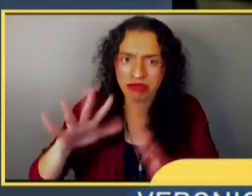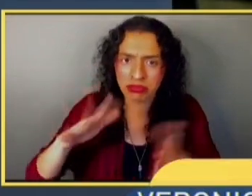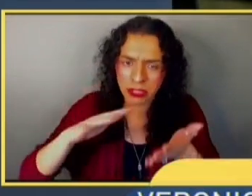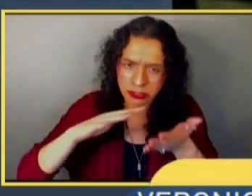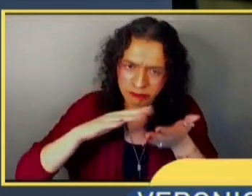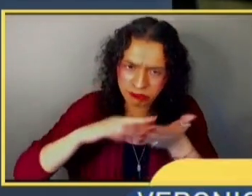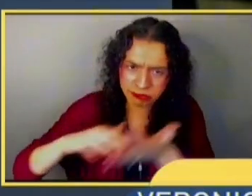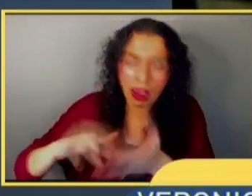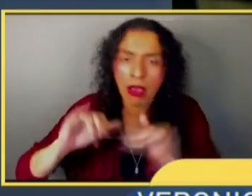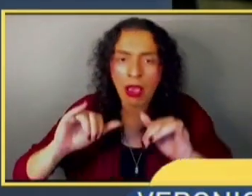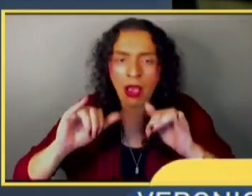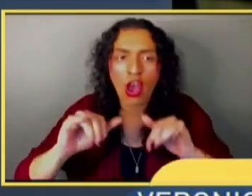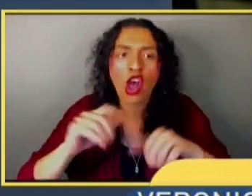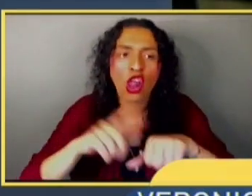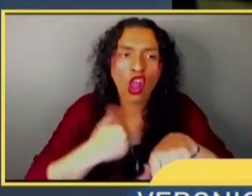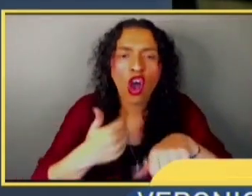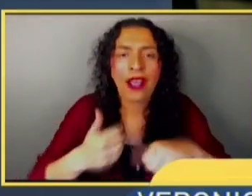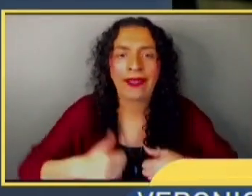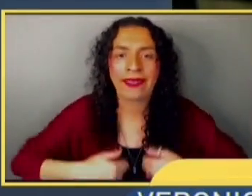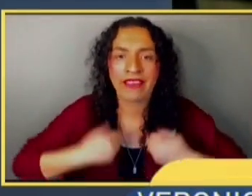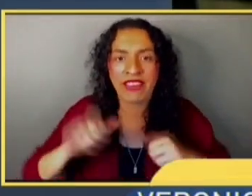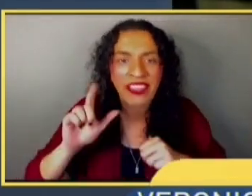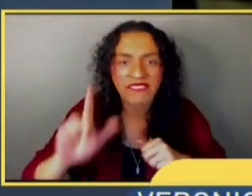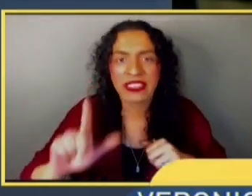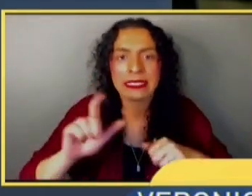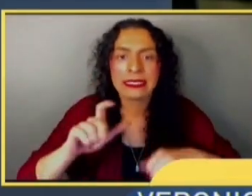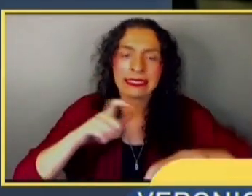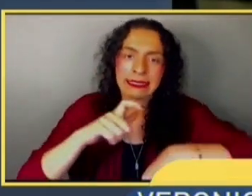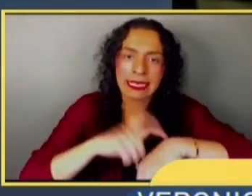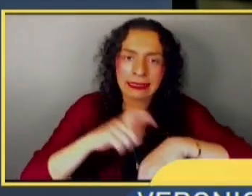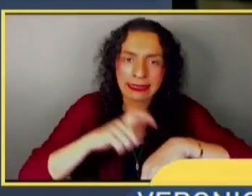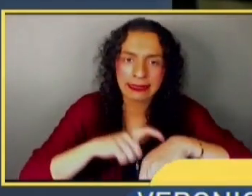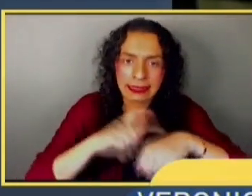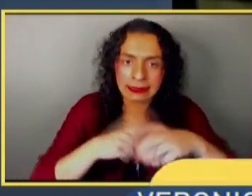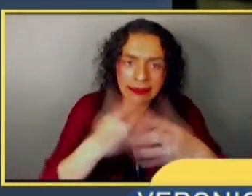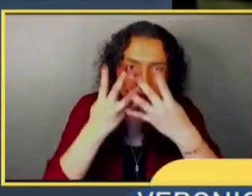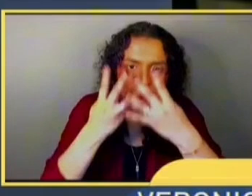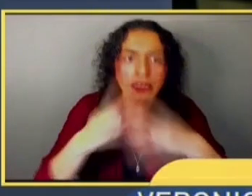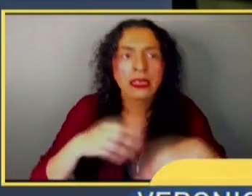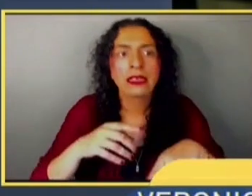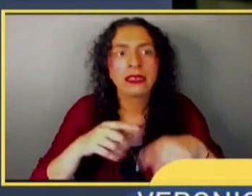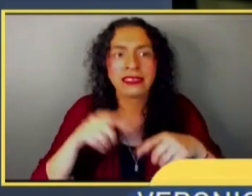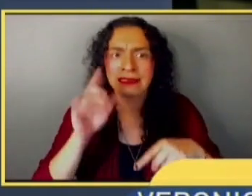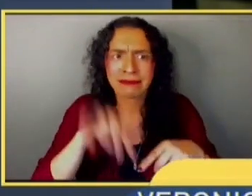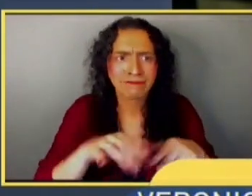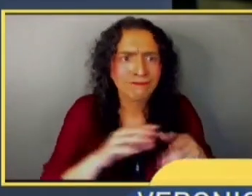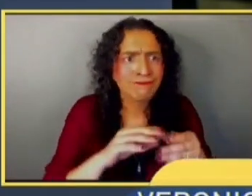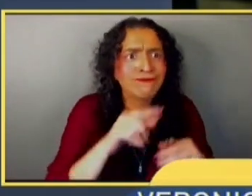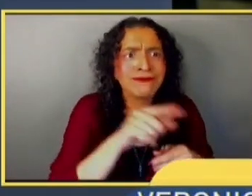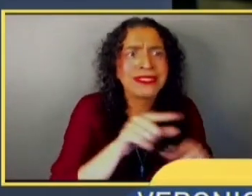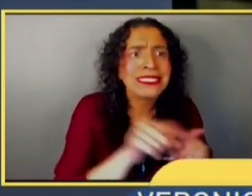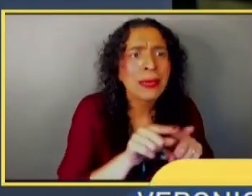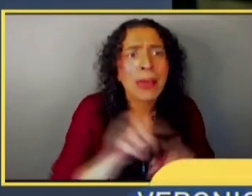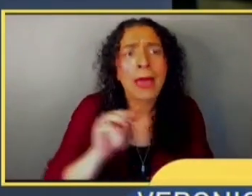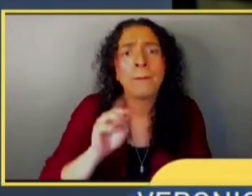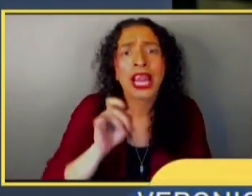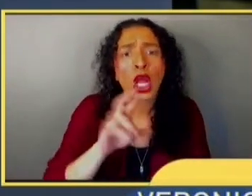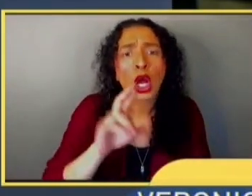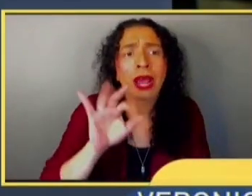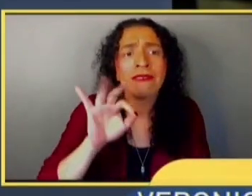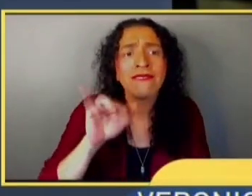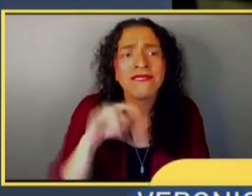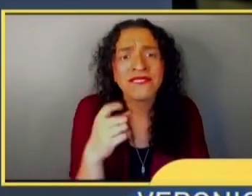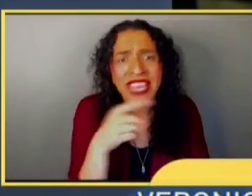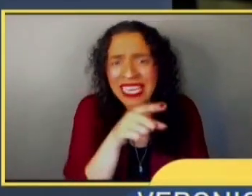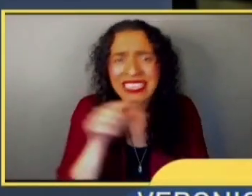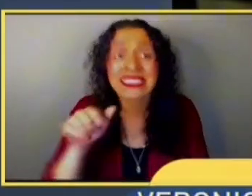sentences. And the numbers don't lie. Previous resentencing opportunities, such as those after the Miller fix, have resulted in a minuscule rates